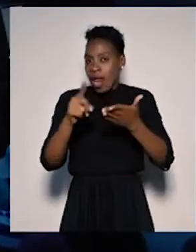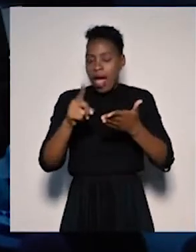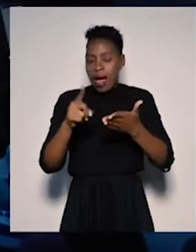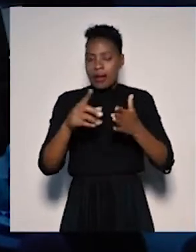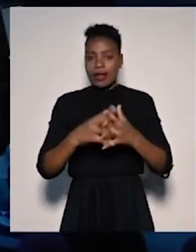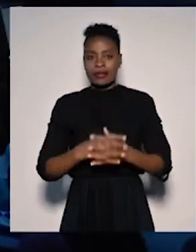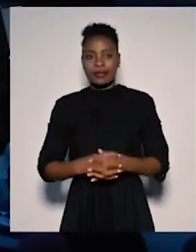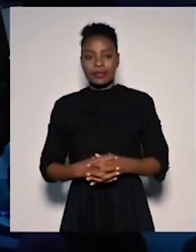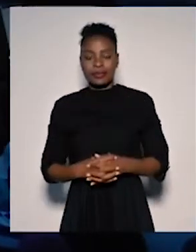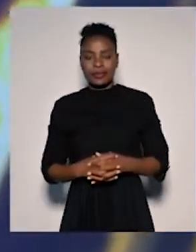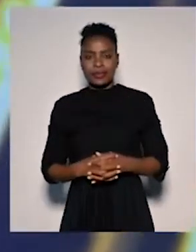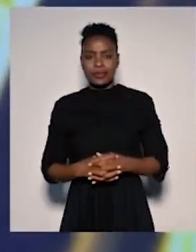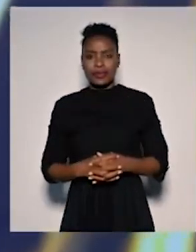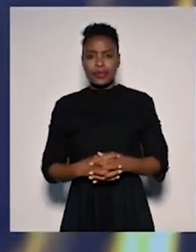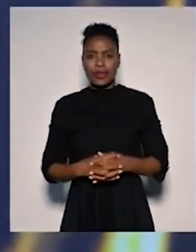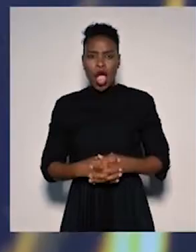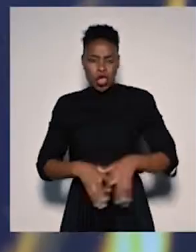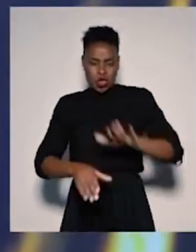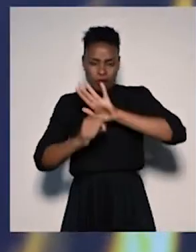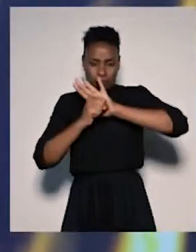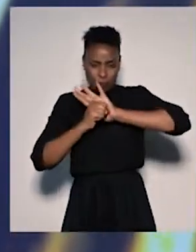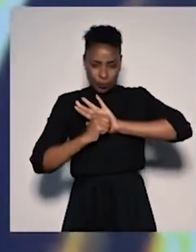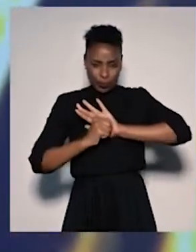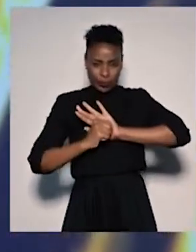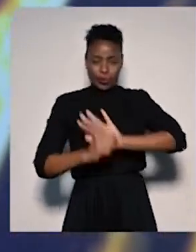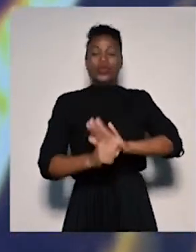right. You've pushed God.